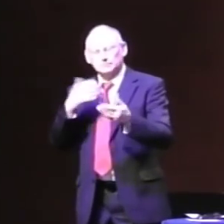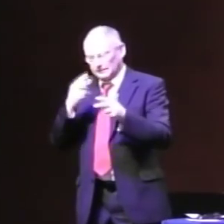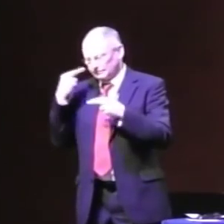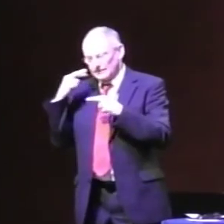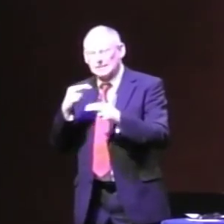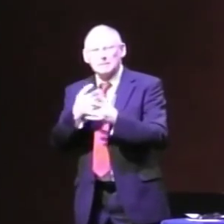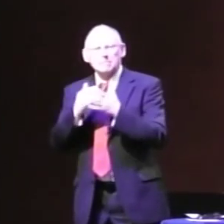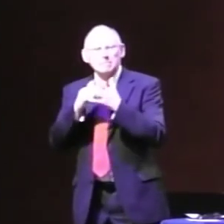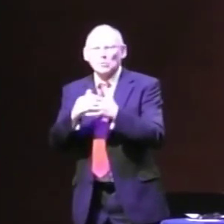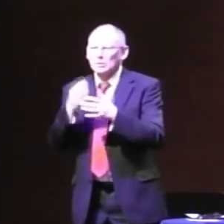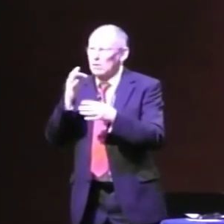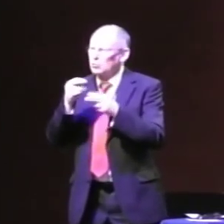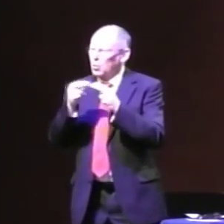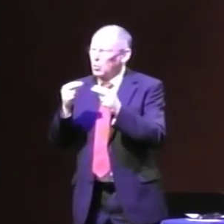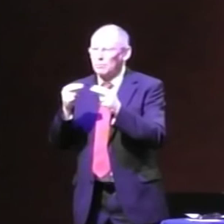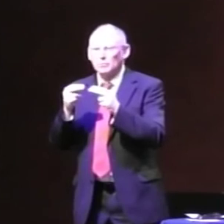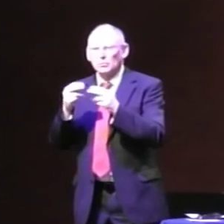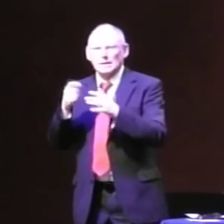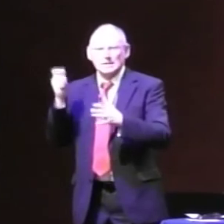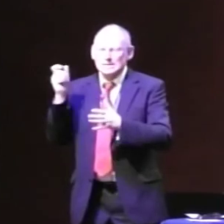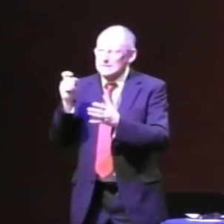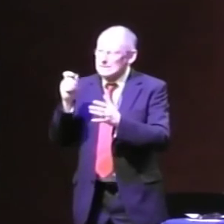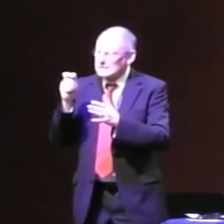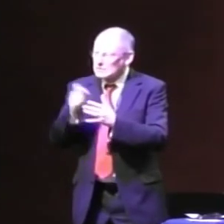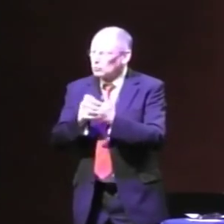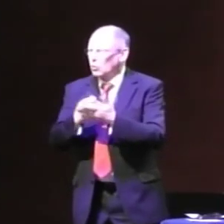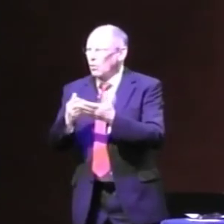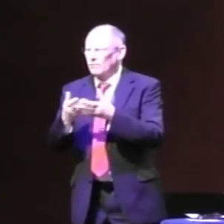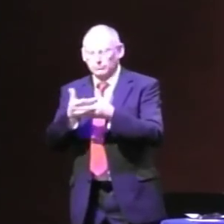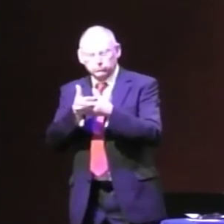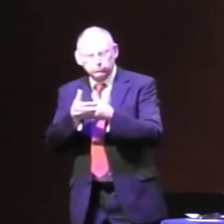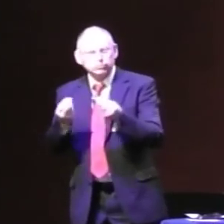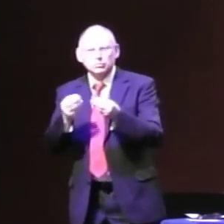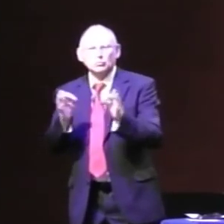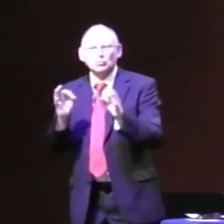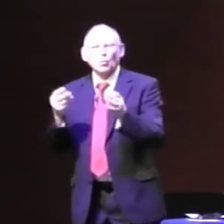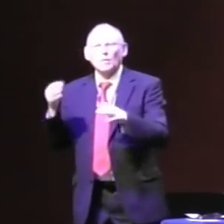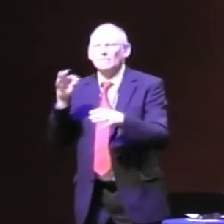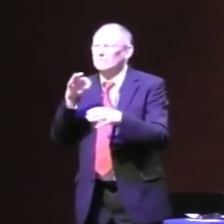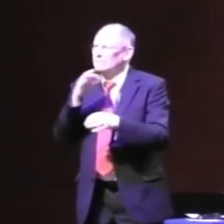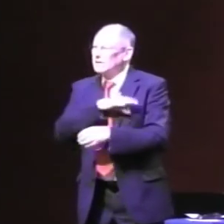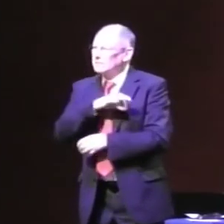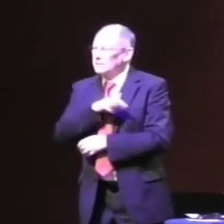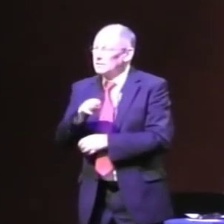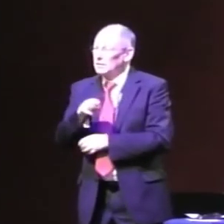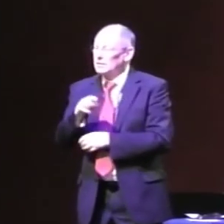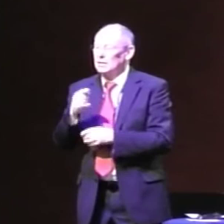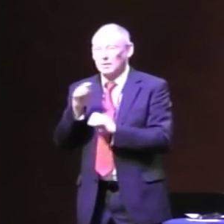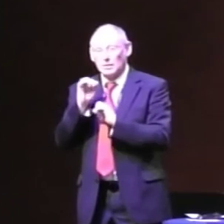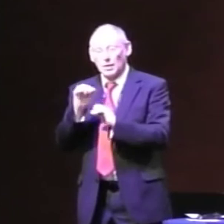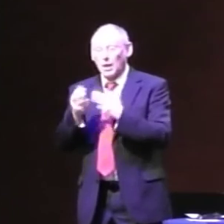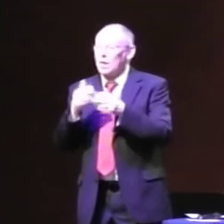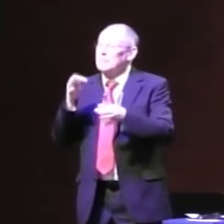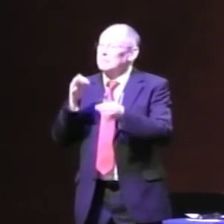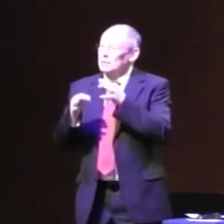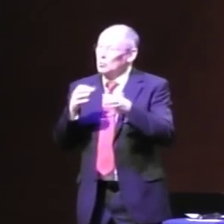millions of council homes sold off and our communities devastated with lack of investment. Yet, rather than the political parties in